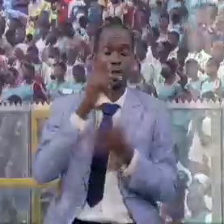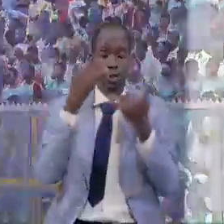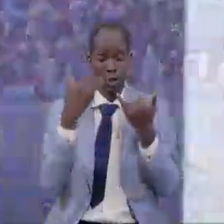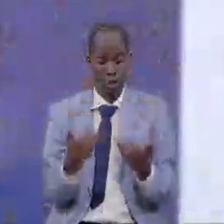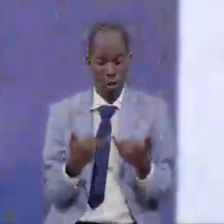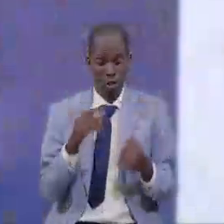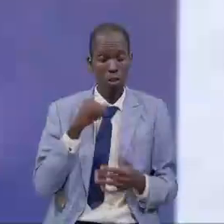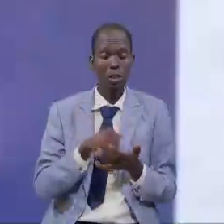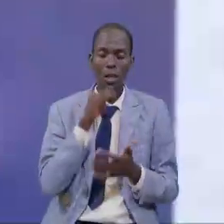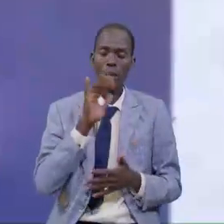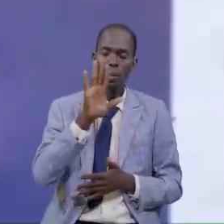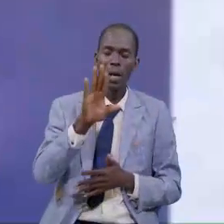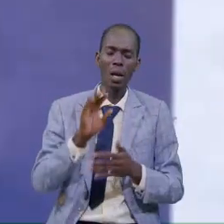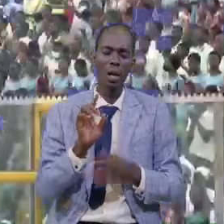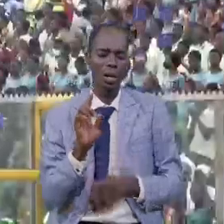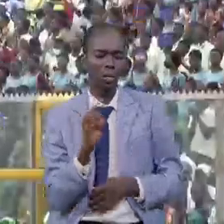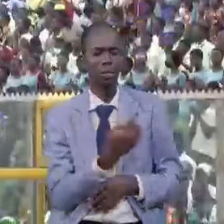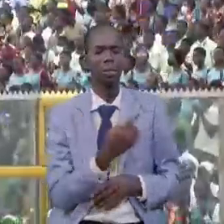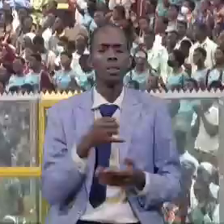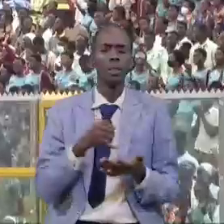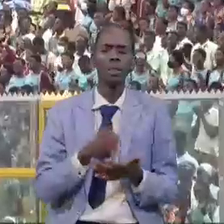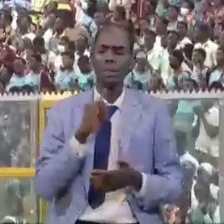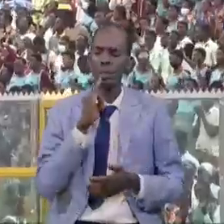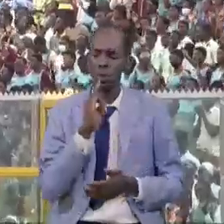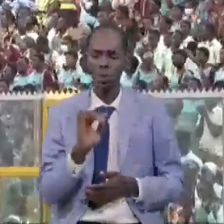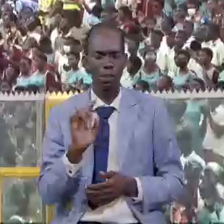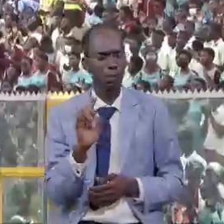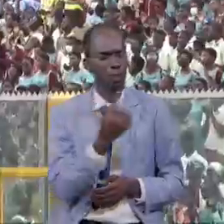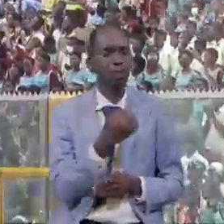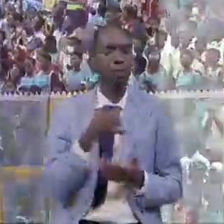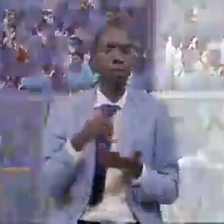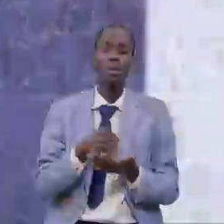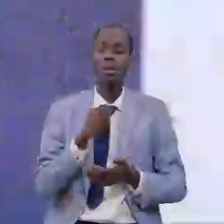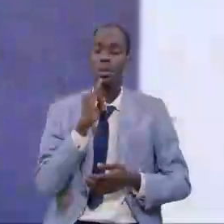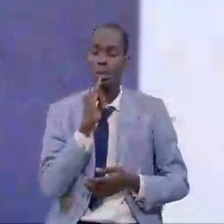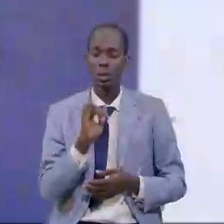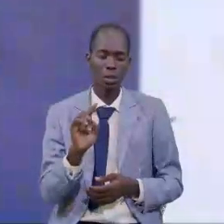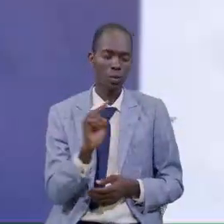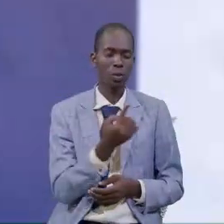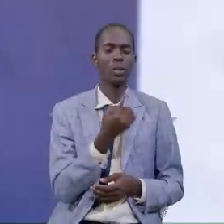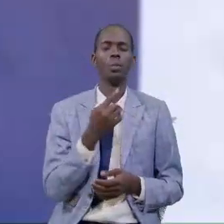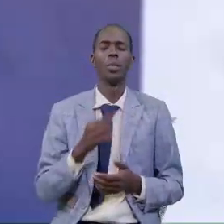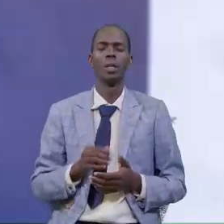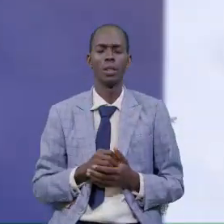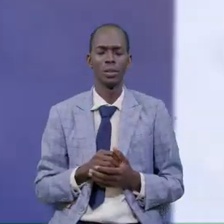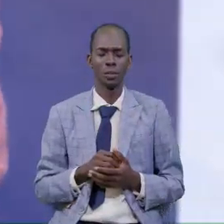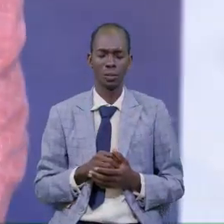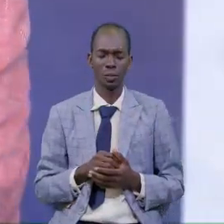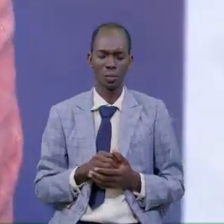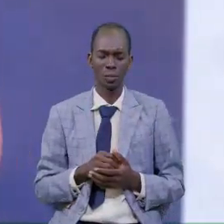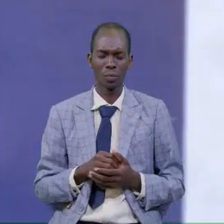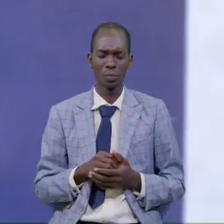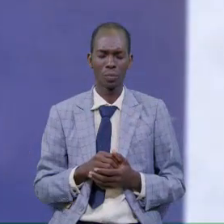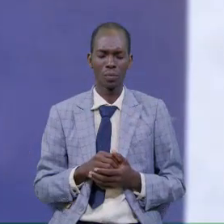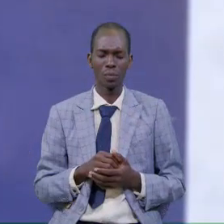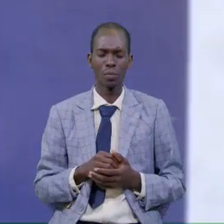turn. It is your turn. It is your turn. What I